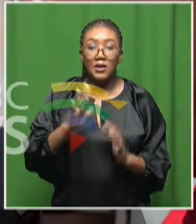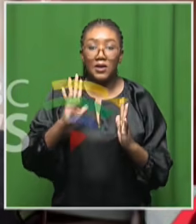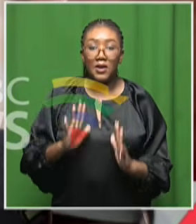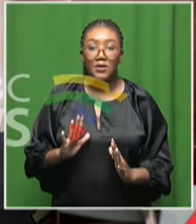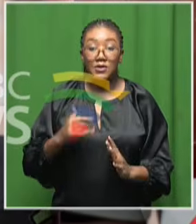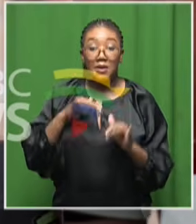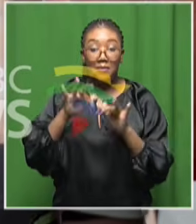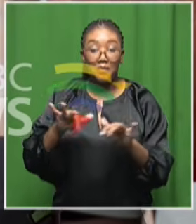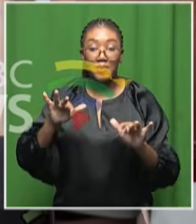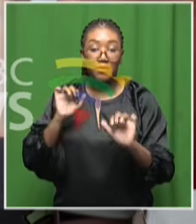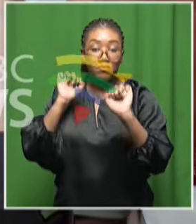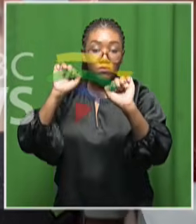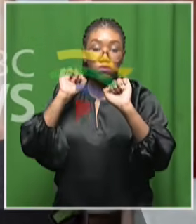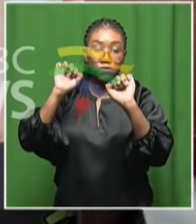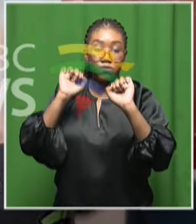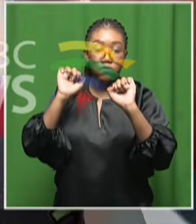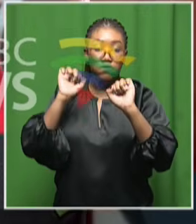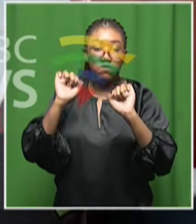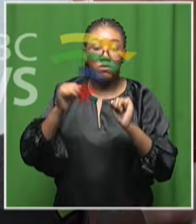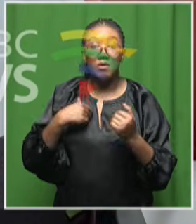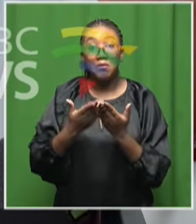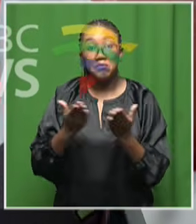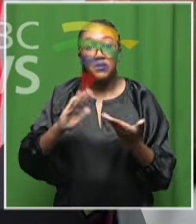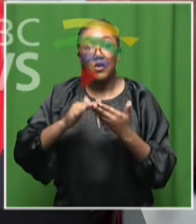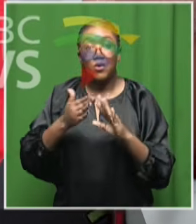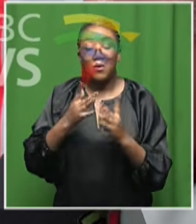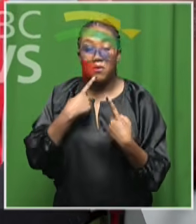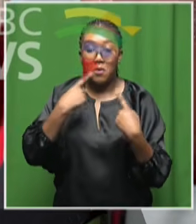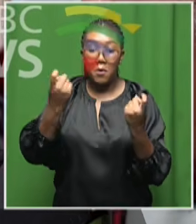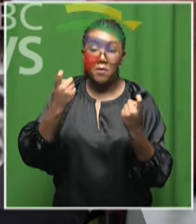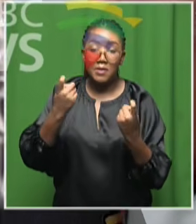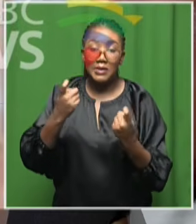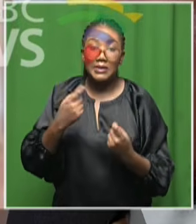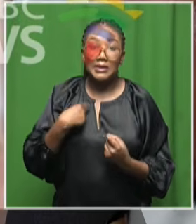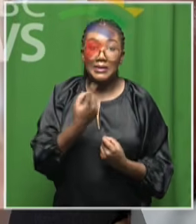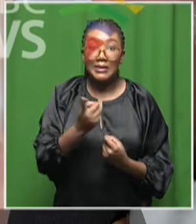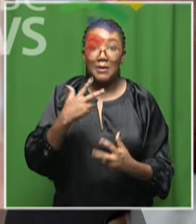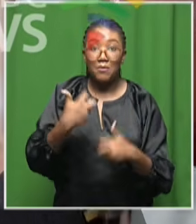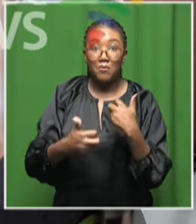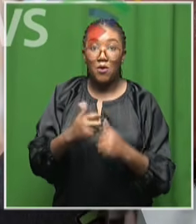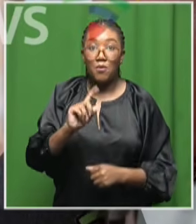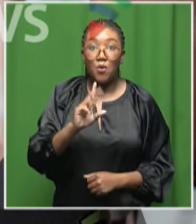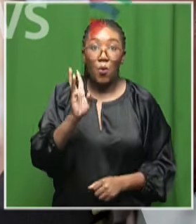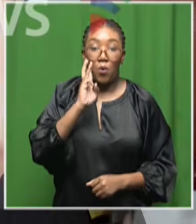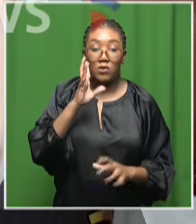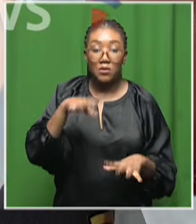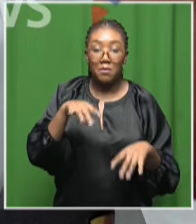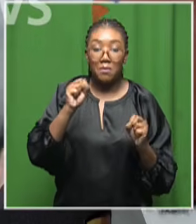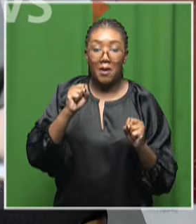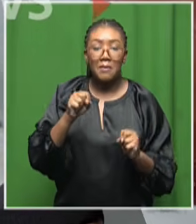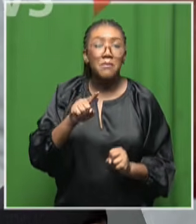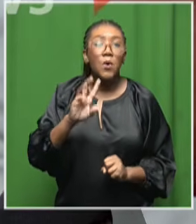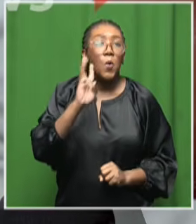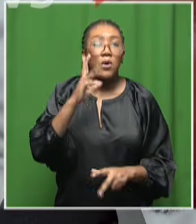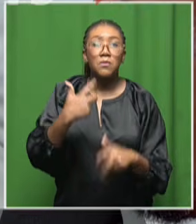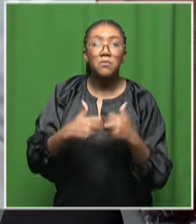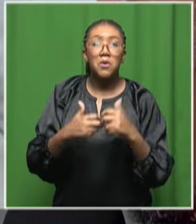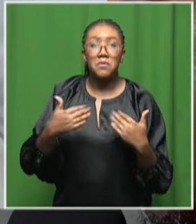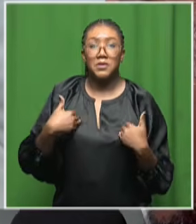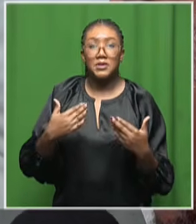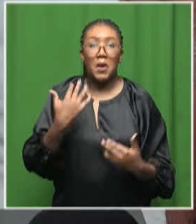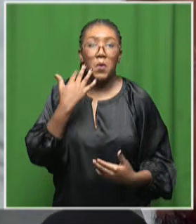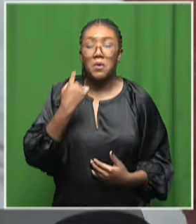time. Umphakathi uya complain Tebuho ukuthi ke engathi ke unayo inkinga yamanzi. Inkinga eqale nini